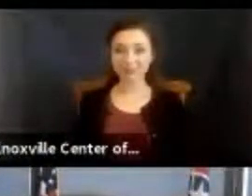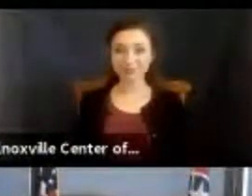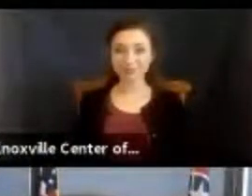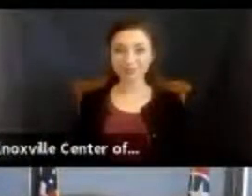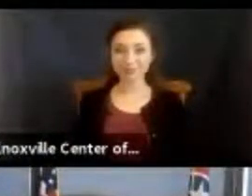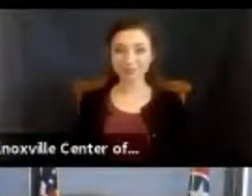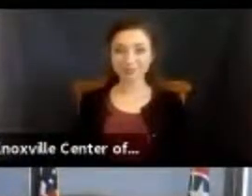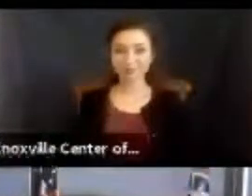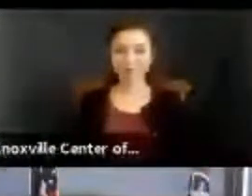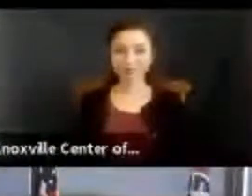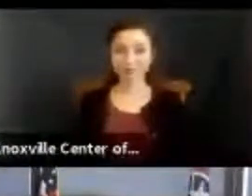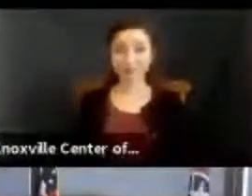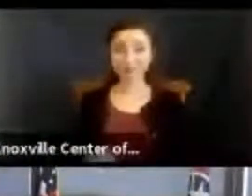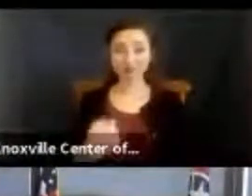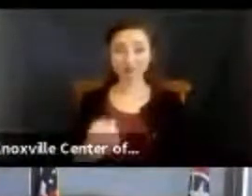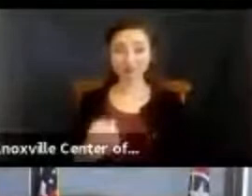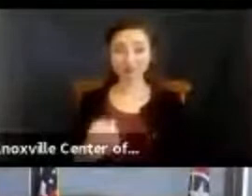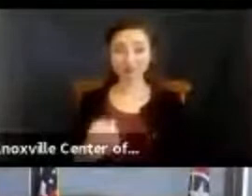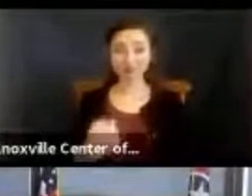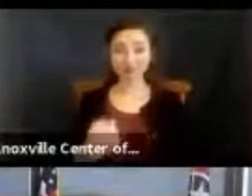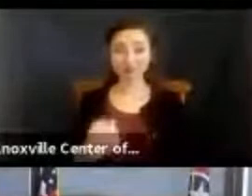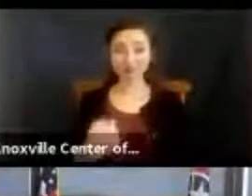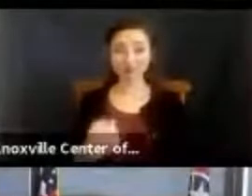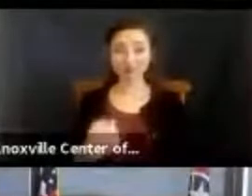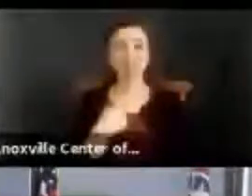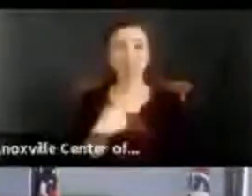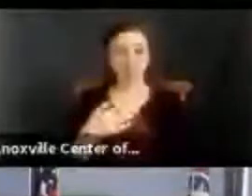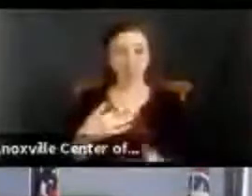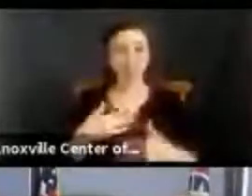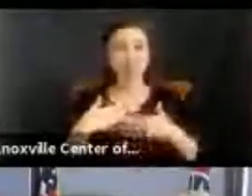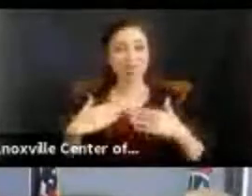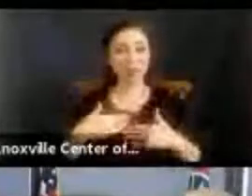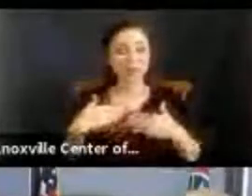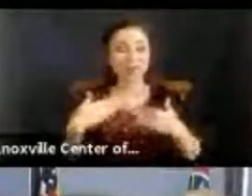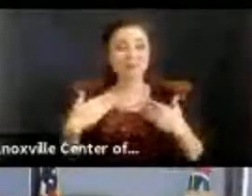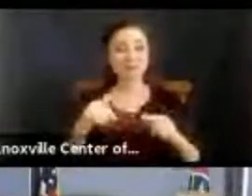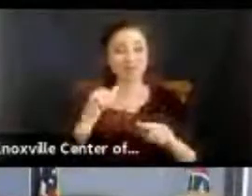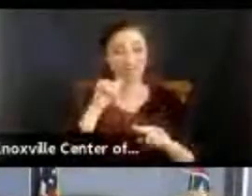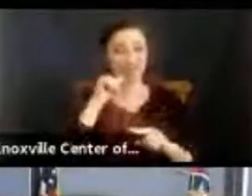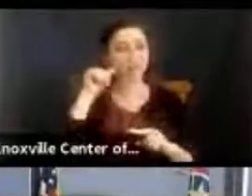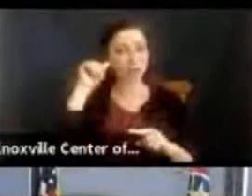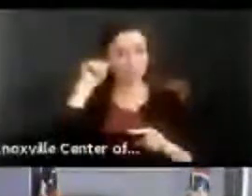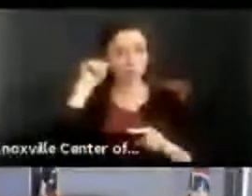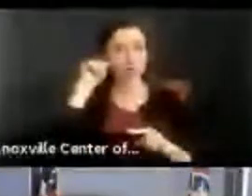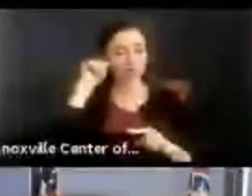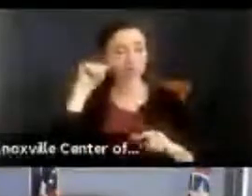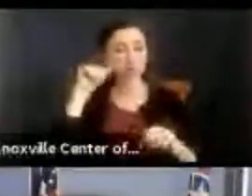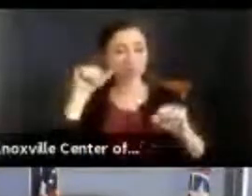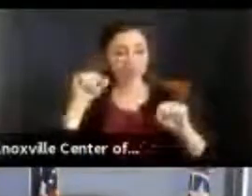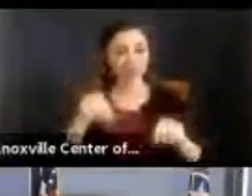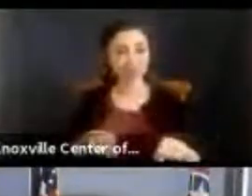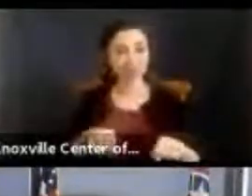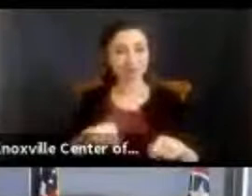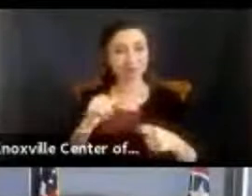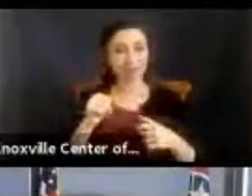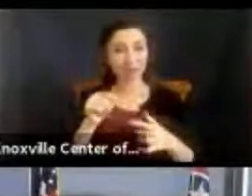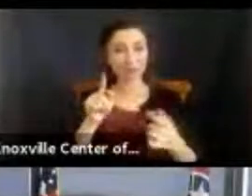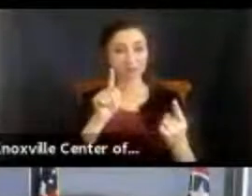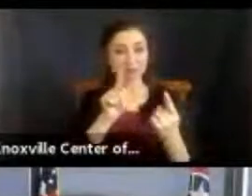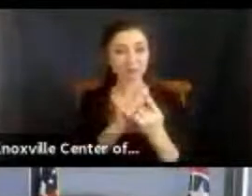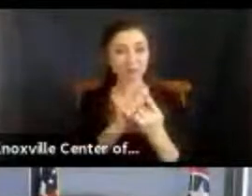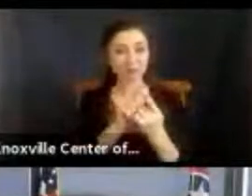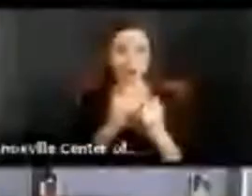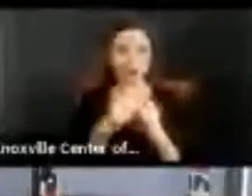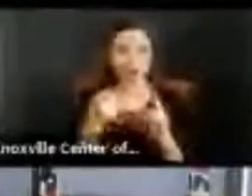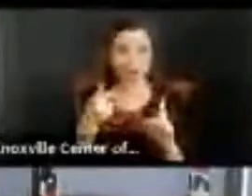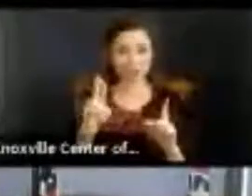So I was certainly pleased to be there yesterday with Dr. Burks and to be